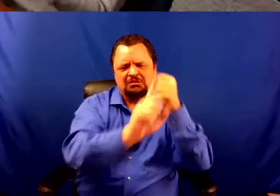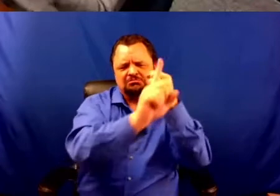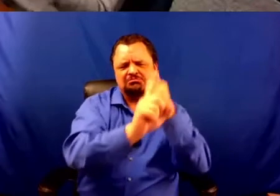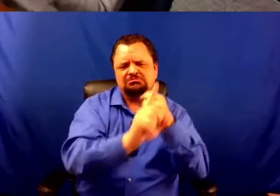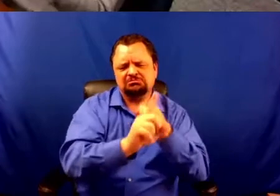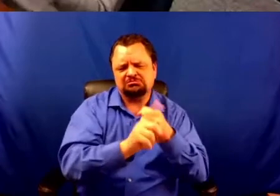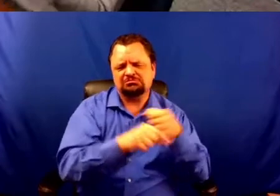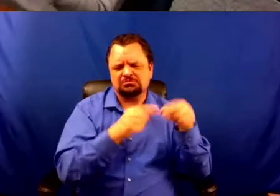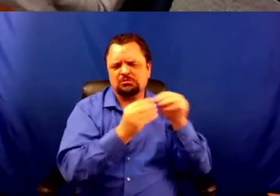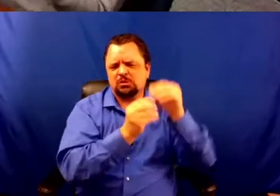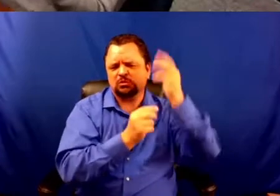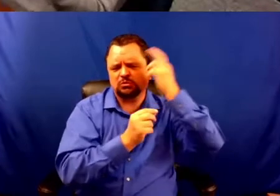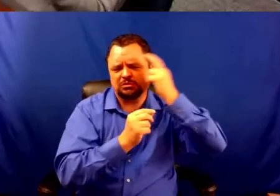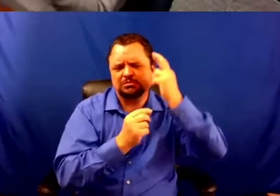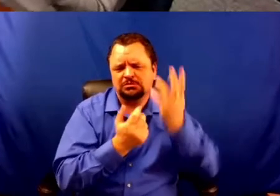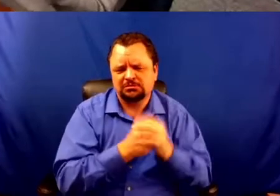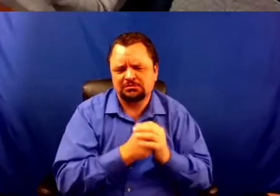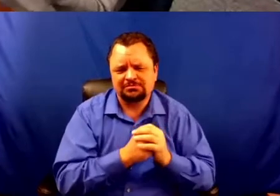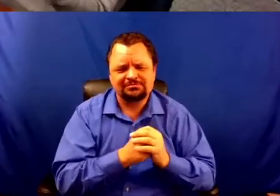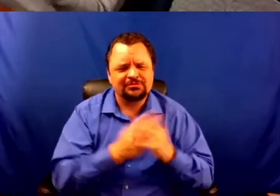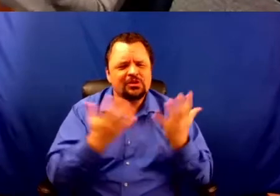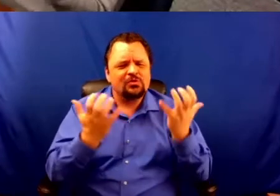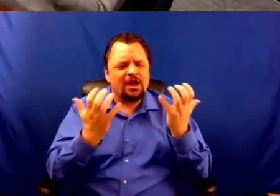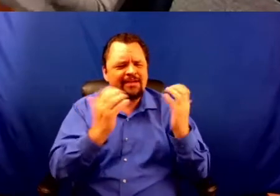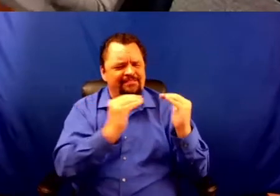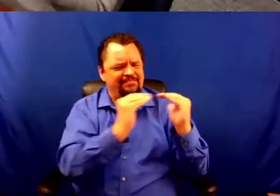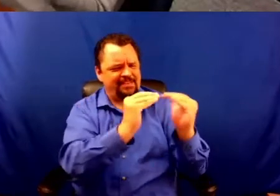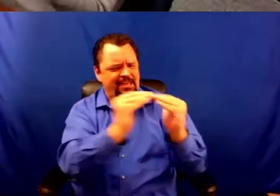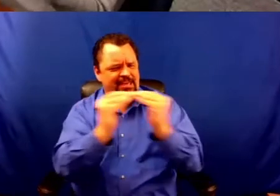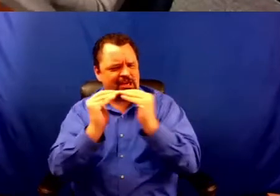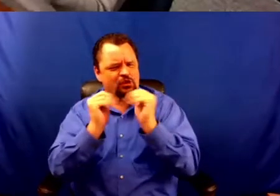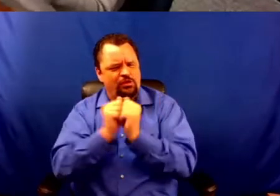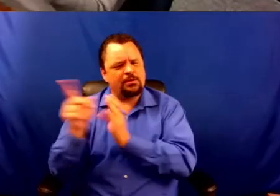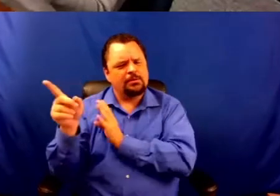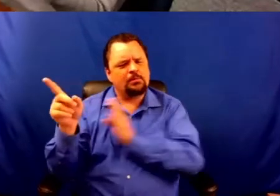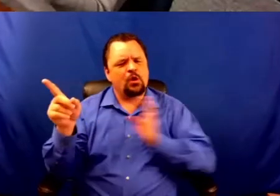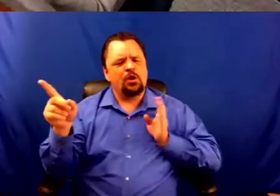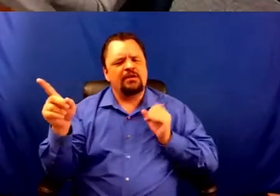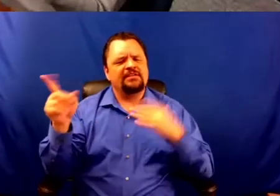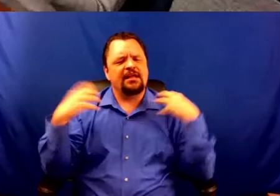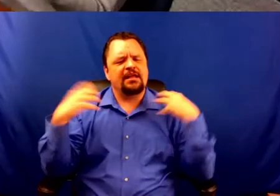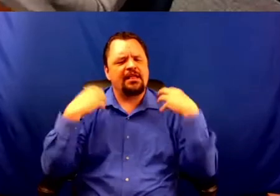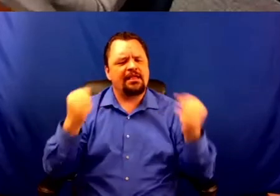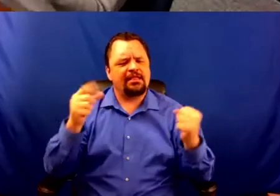just wanted my fellow Board of Health members to know that